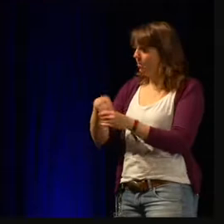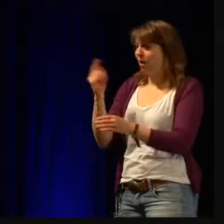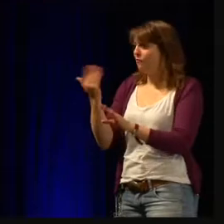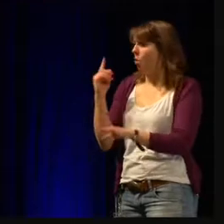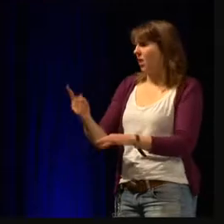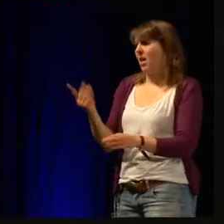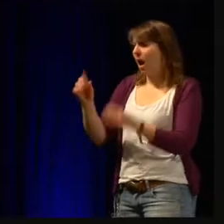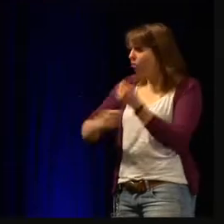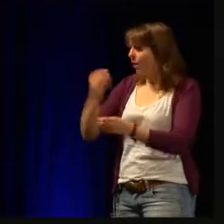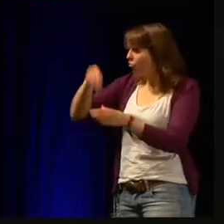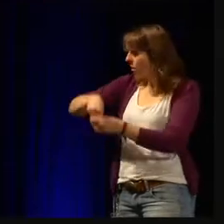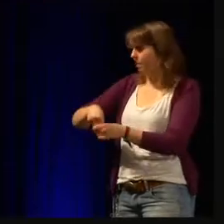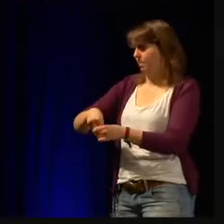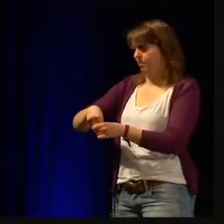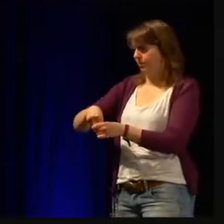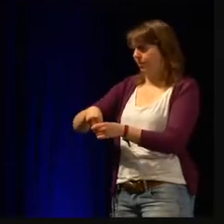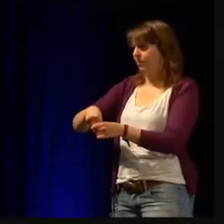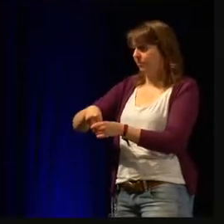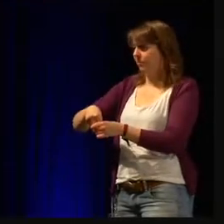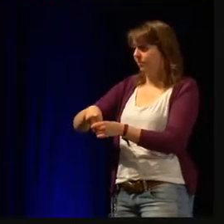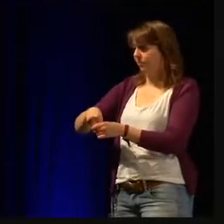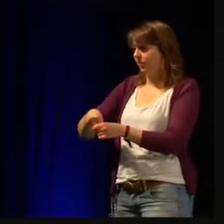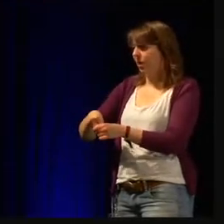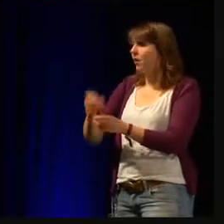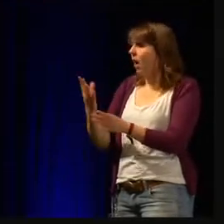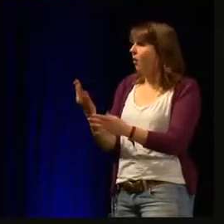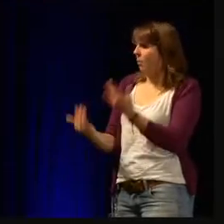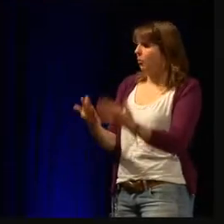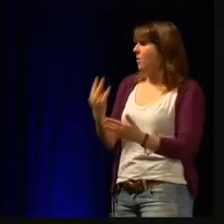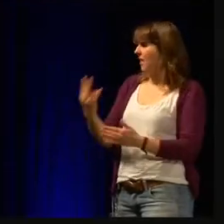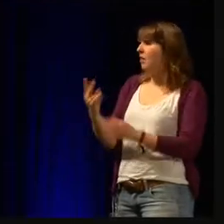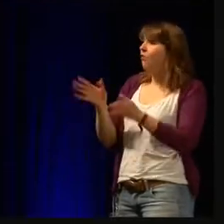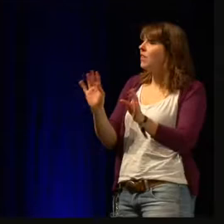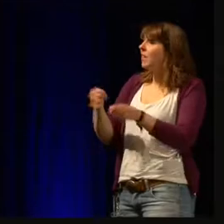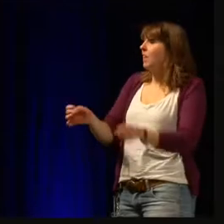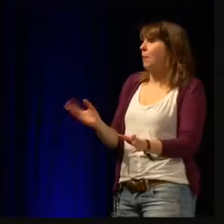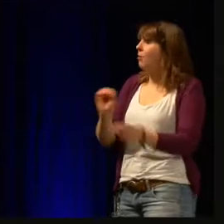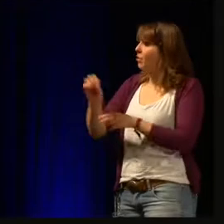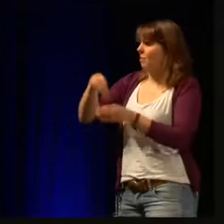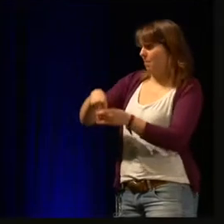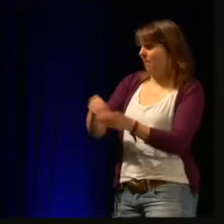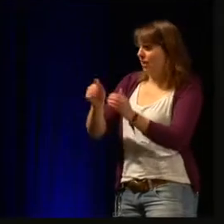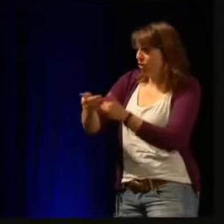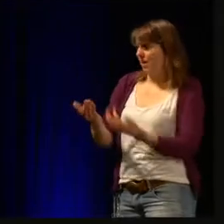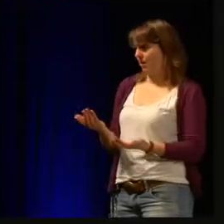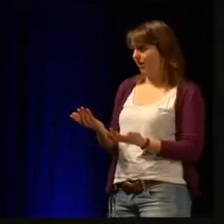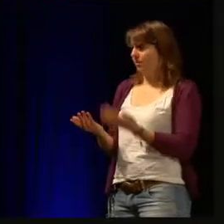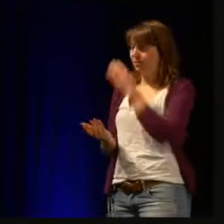What you can do with machine learning is build a system that kind of hides this discrimination.